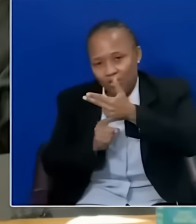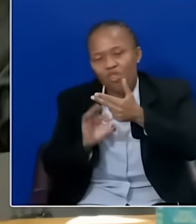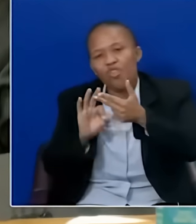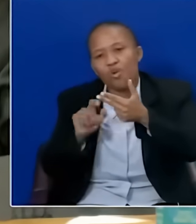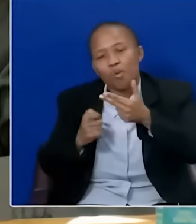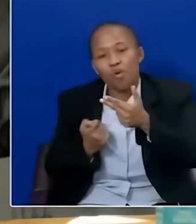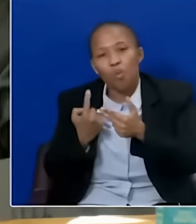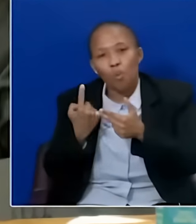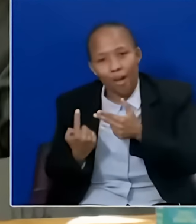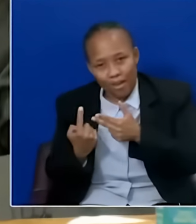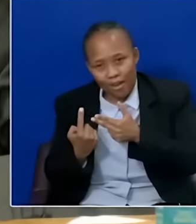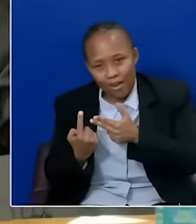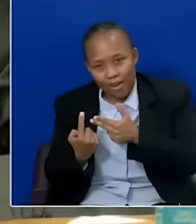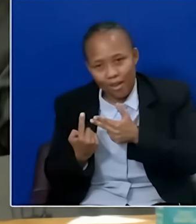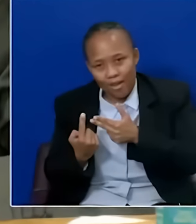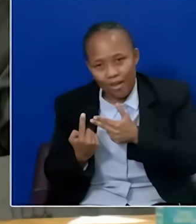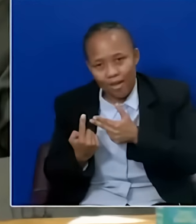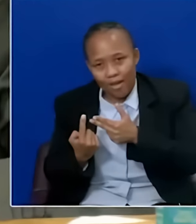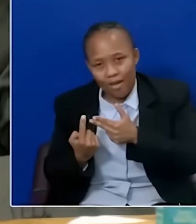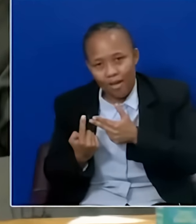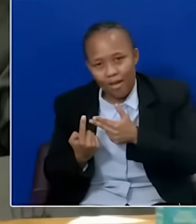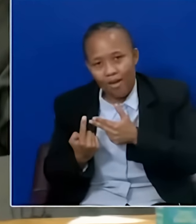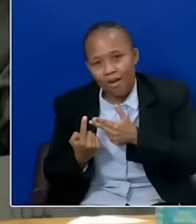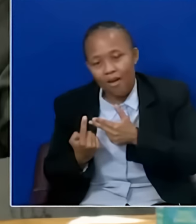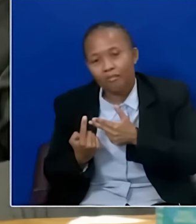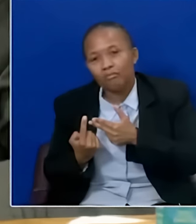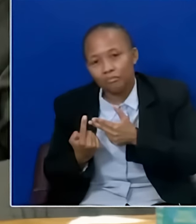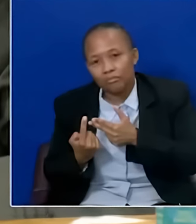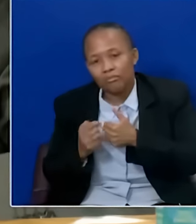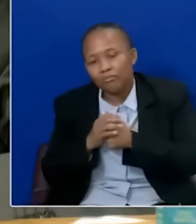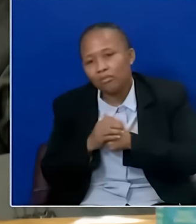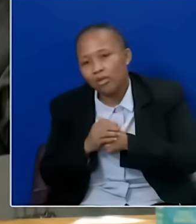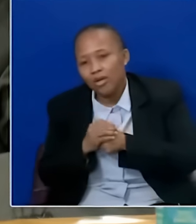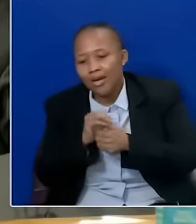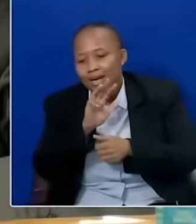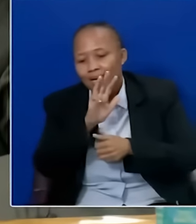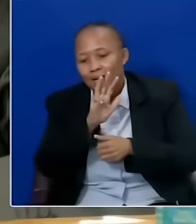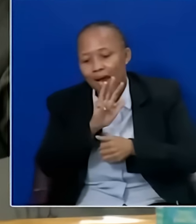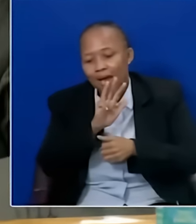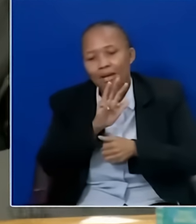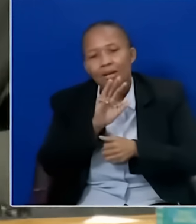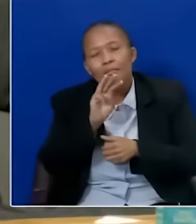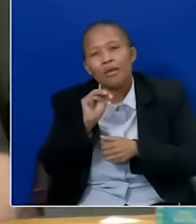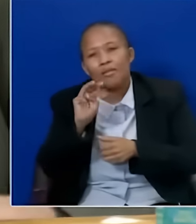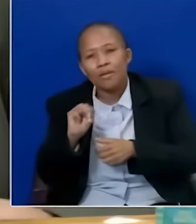that's the Parabellum, the 9mm cartridge cases found at the scene in